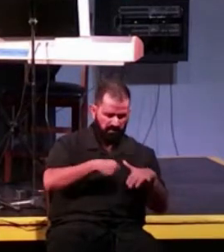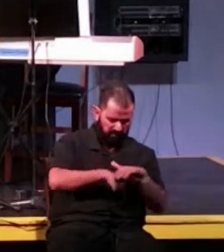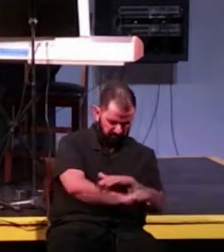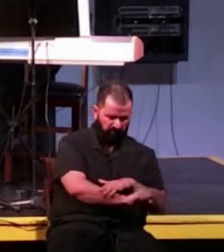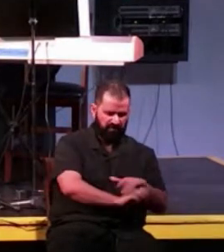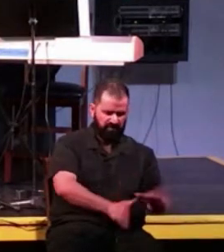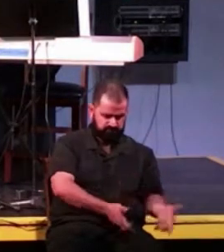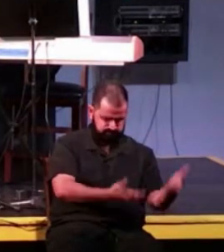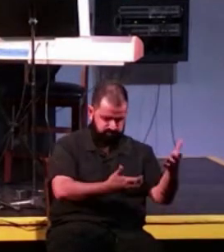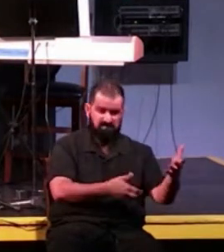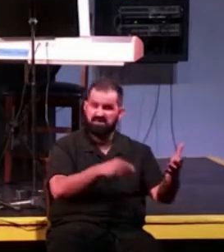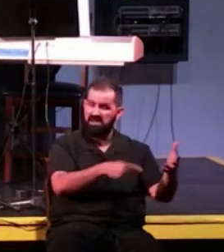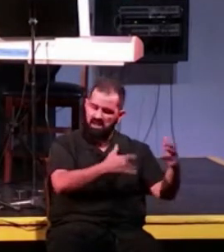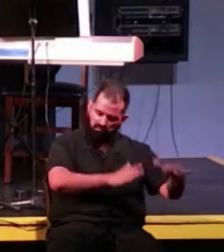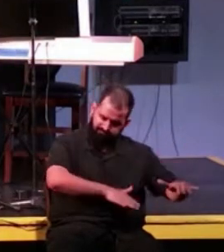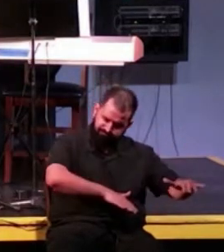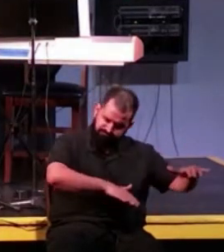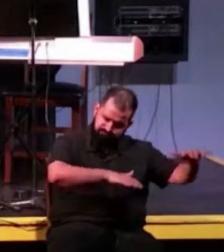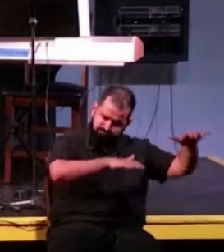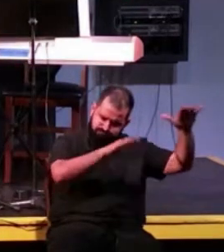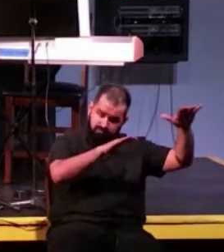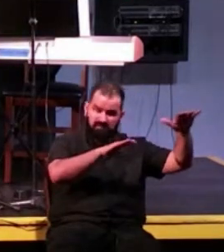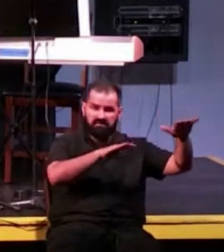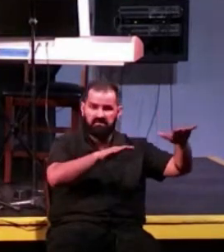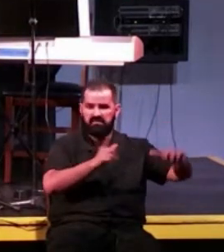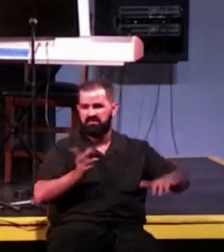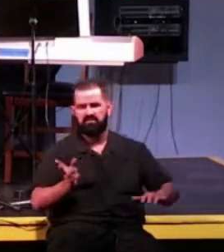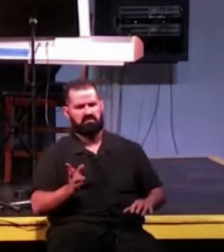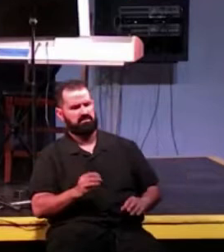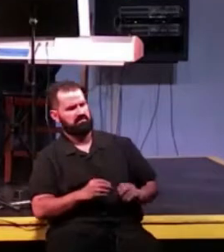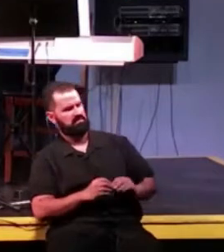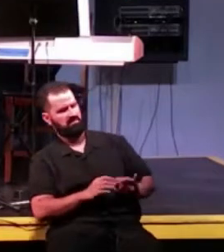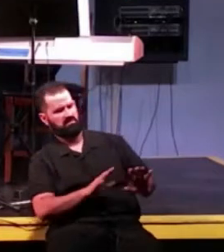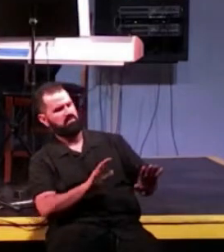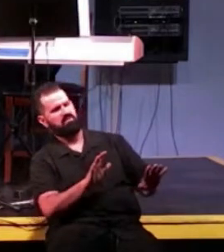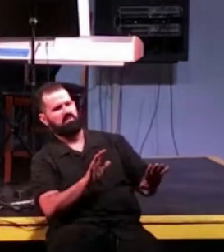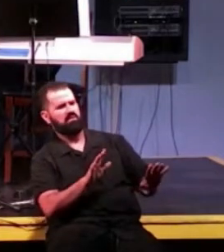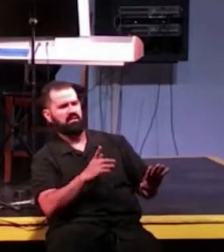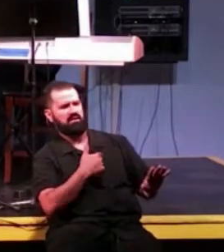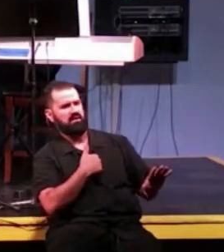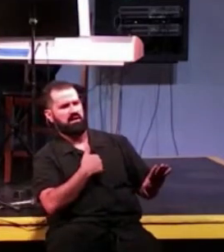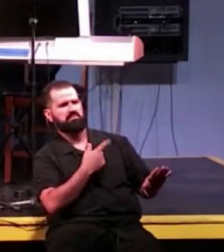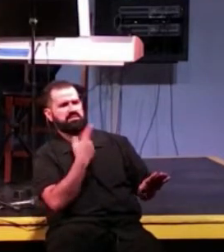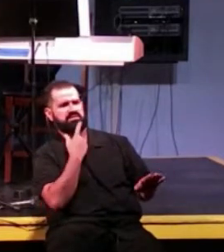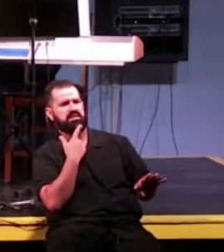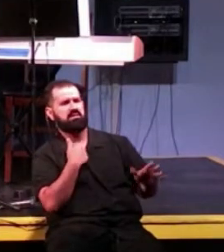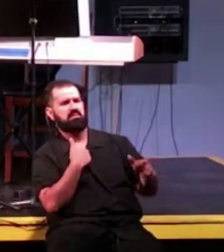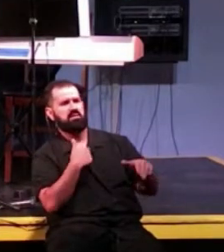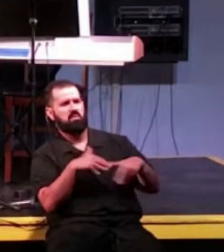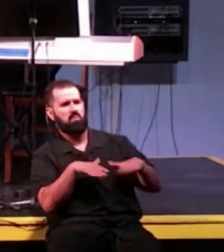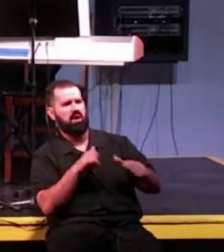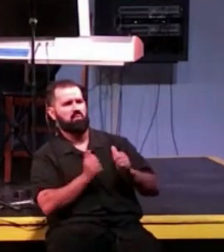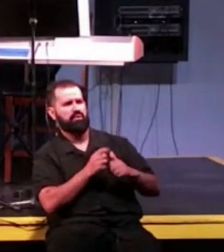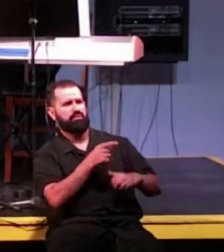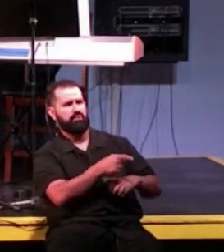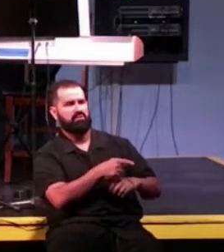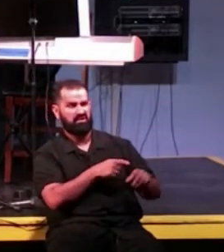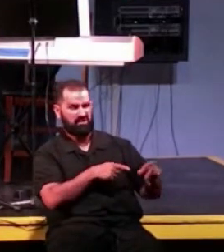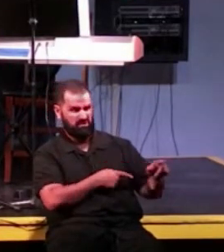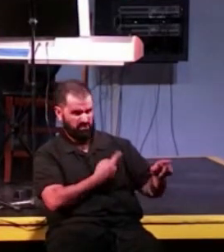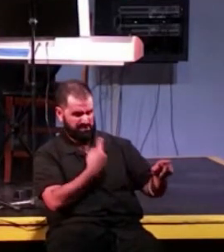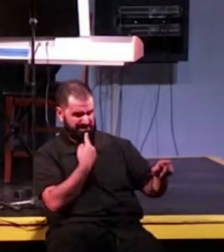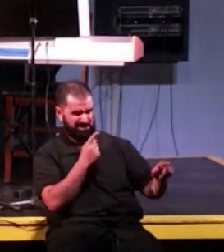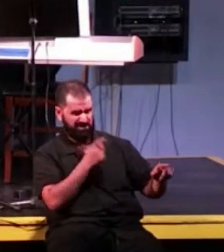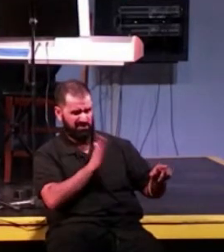for them to grow up? And I'm sure Ruth and Oprah were like, whoa, calm down, girl. I'm just saying I'm going to walk with you. And you're